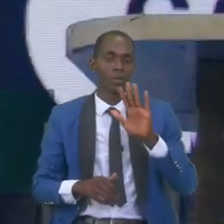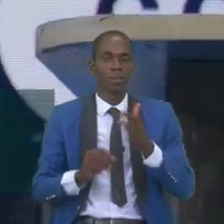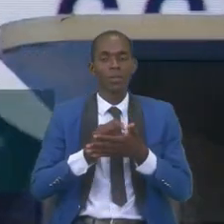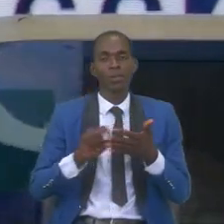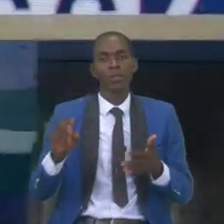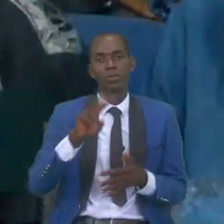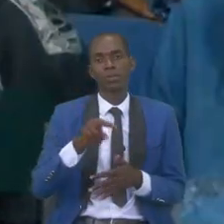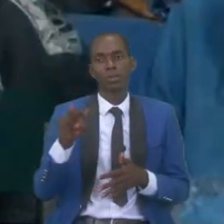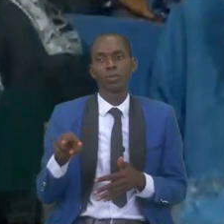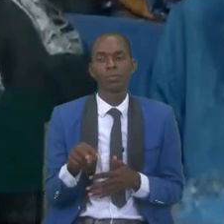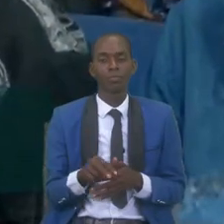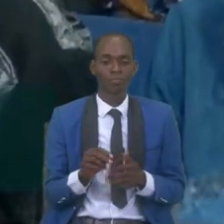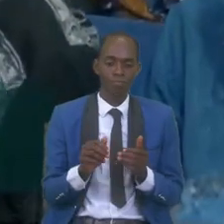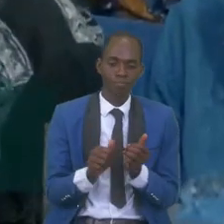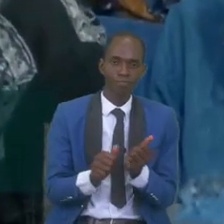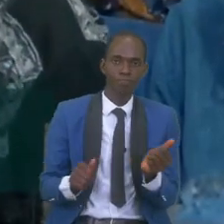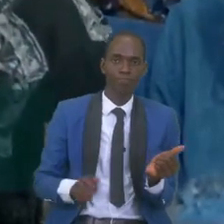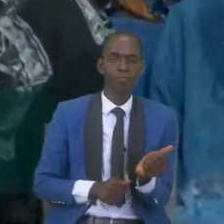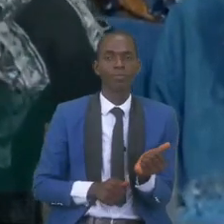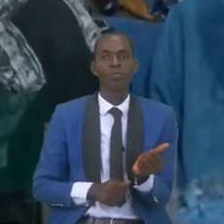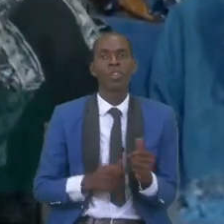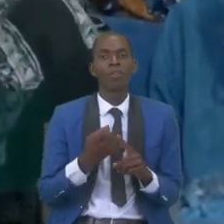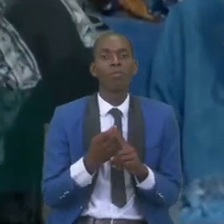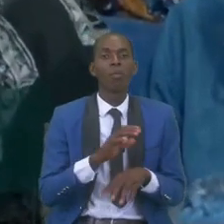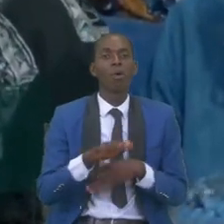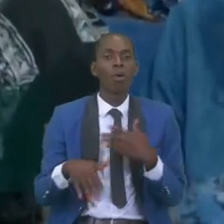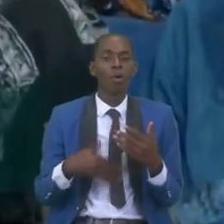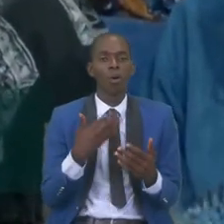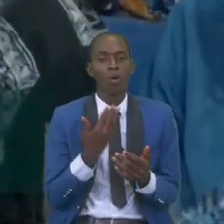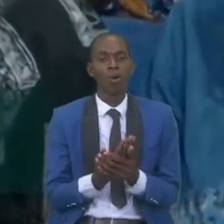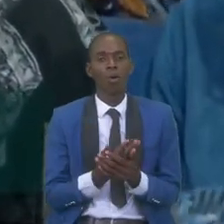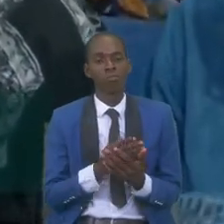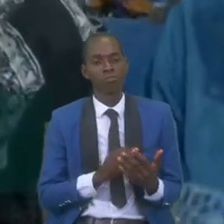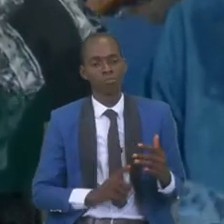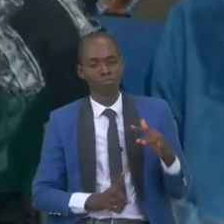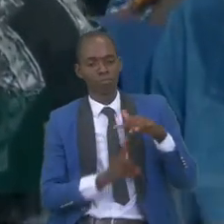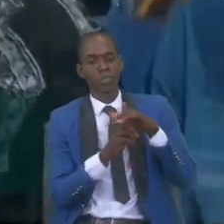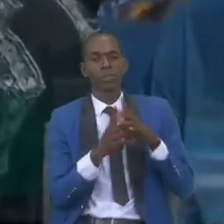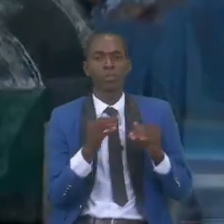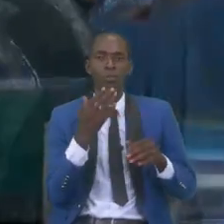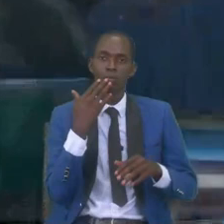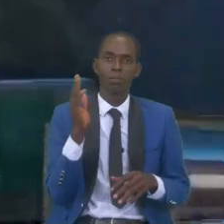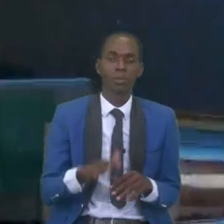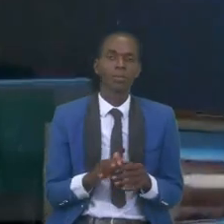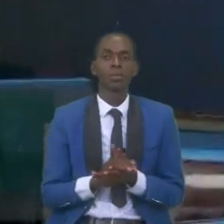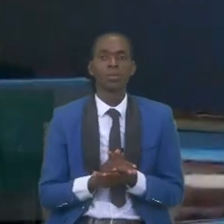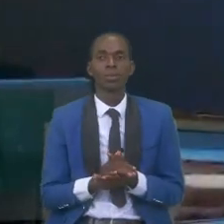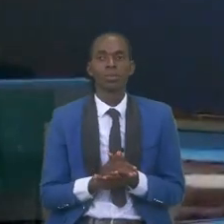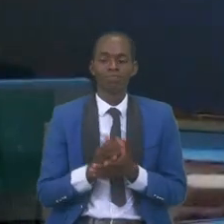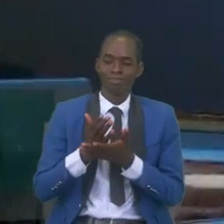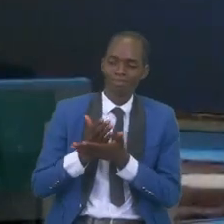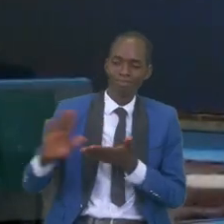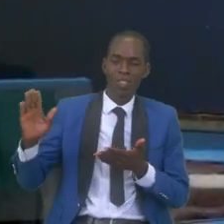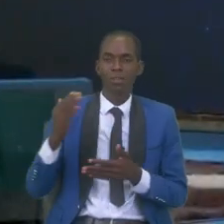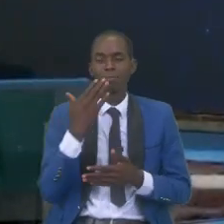22, abstain from all appearance of evil. We renounce evil.